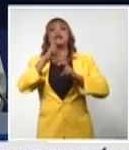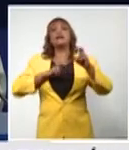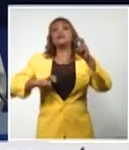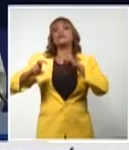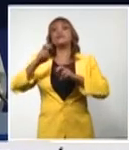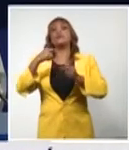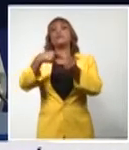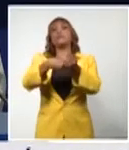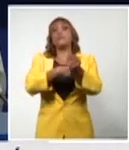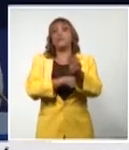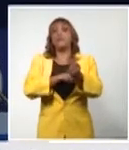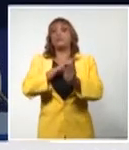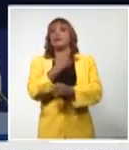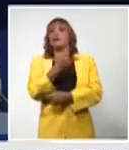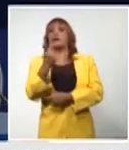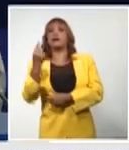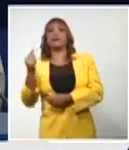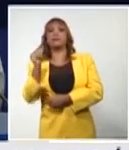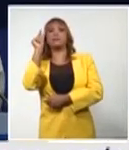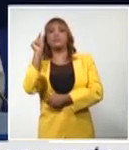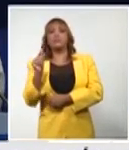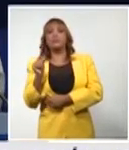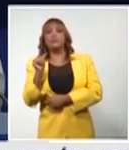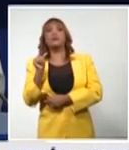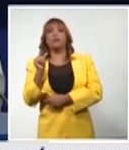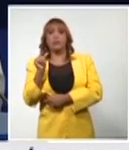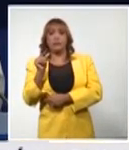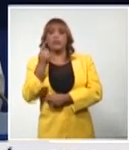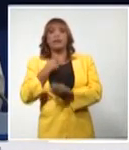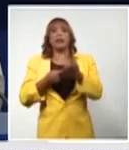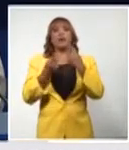with the virus over the last 14 days.